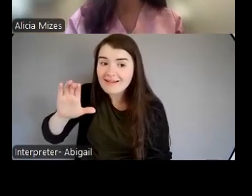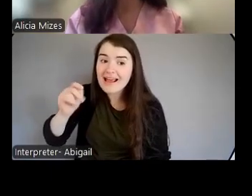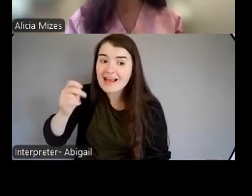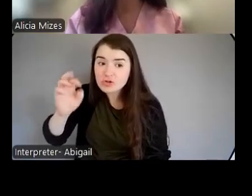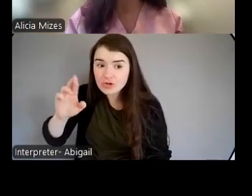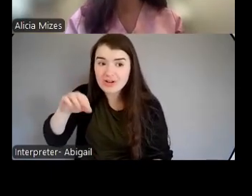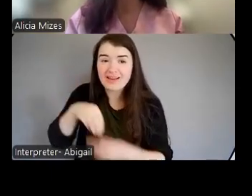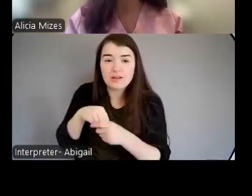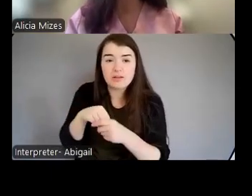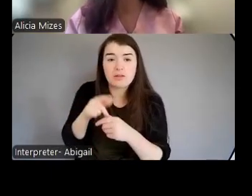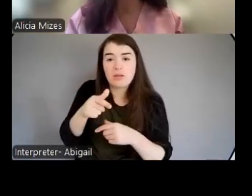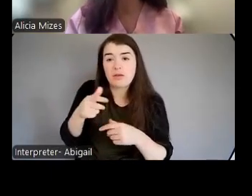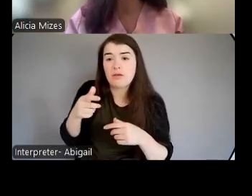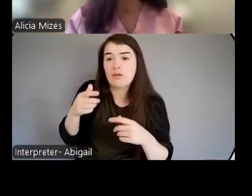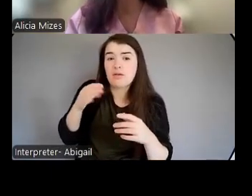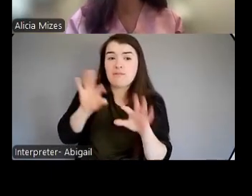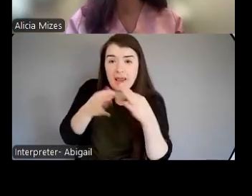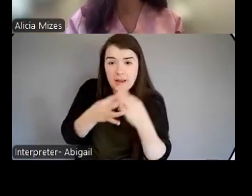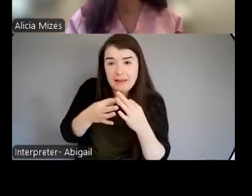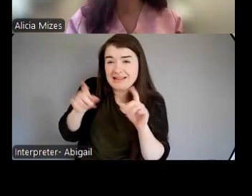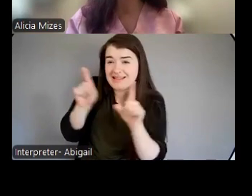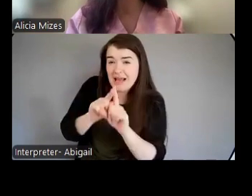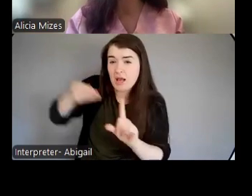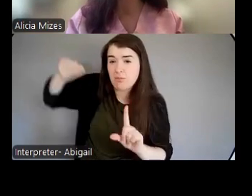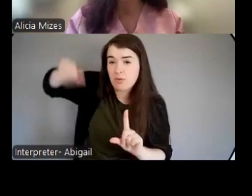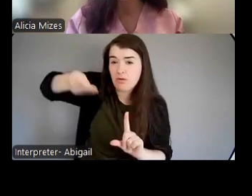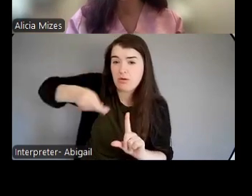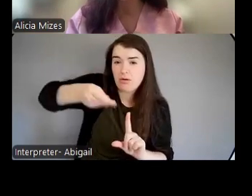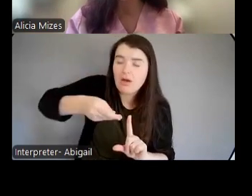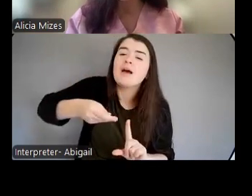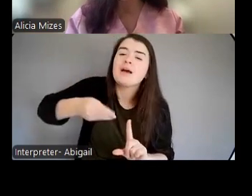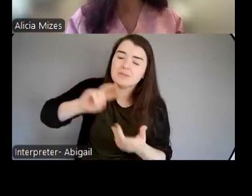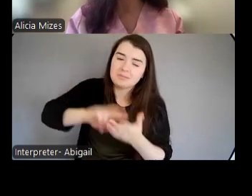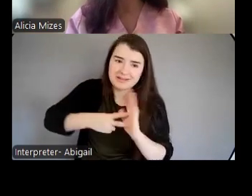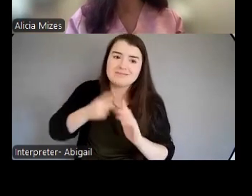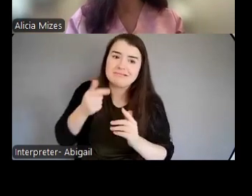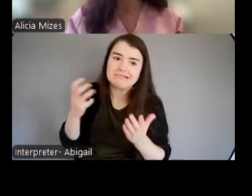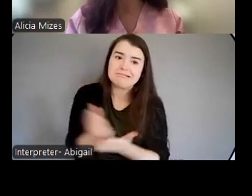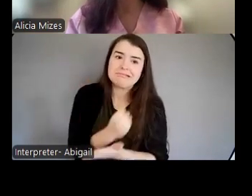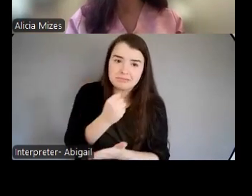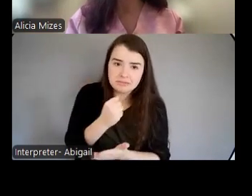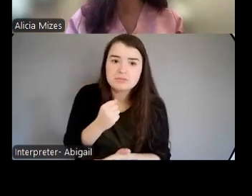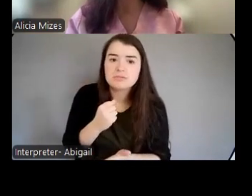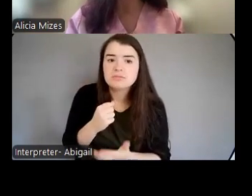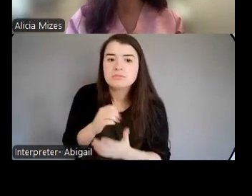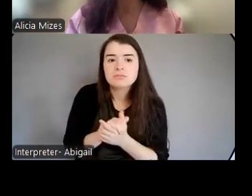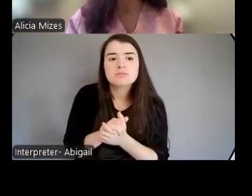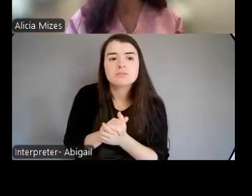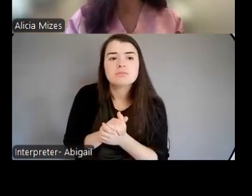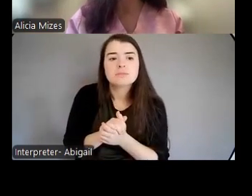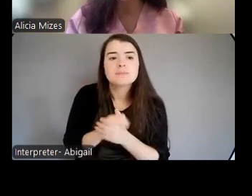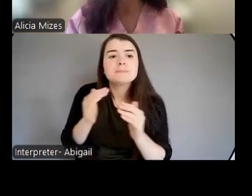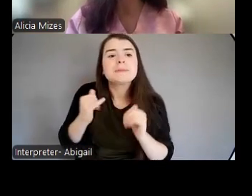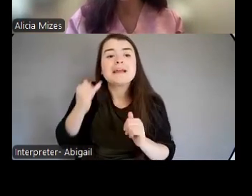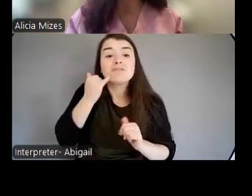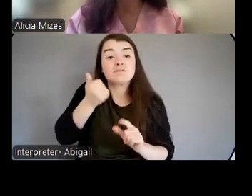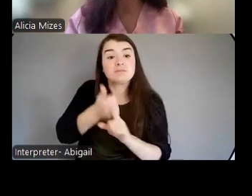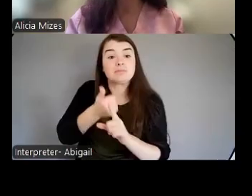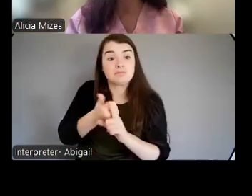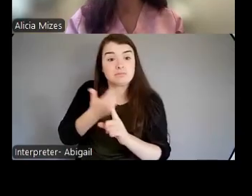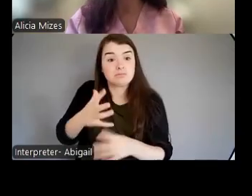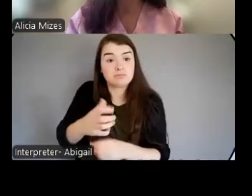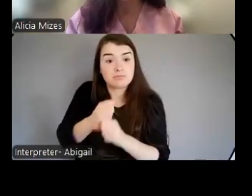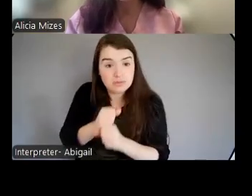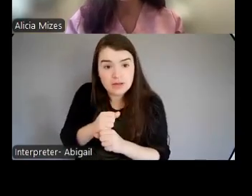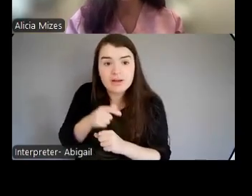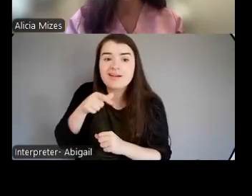screen. If someone has a personal history of at least 3 invasive melanomas, including one at an age of less than 45, then we